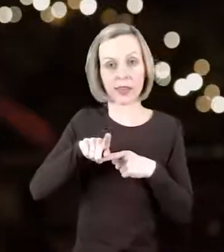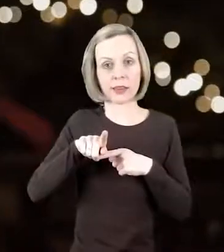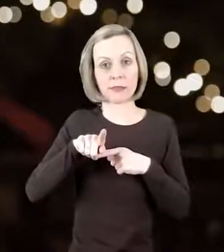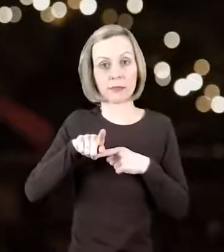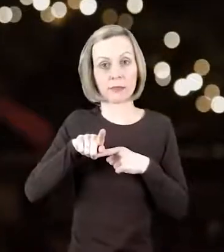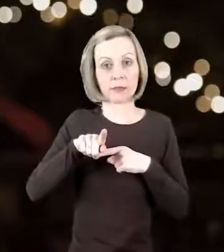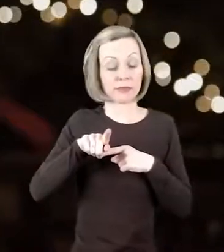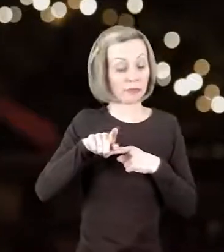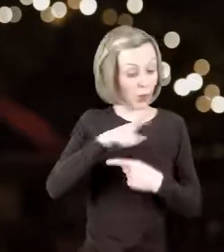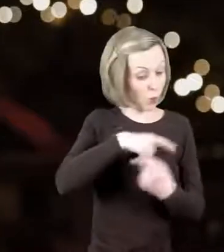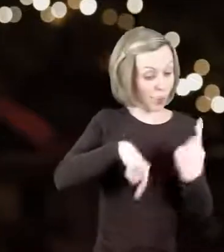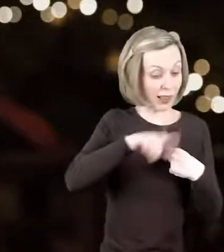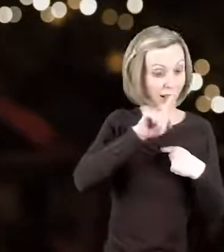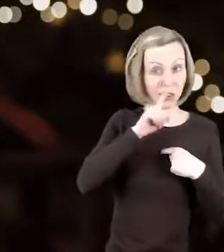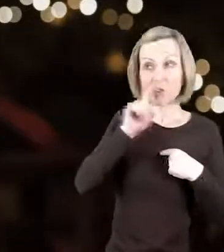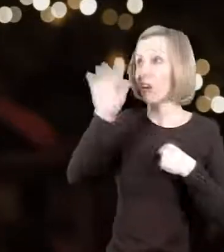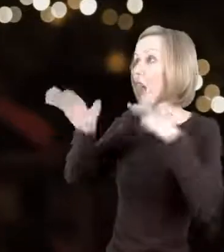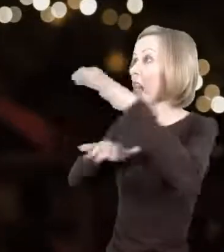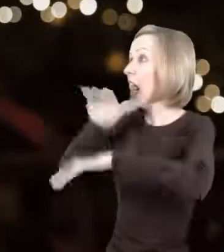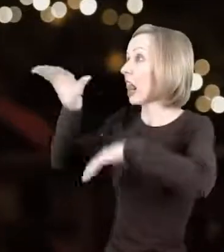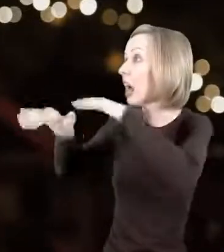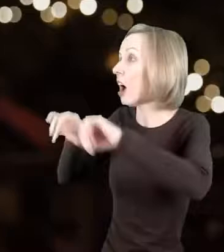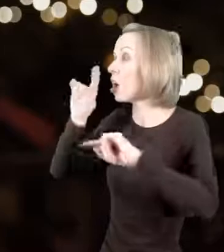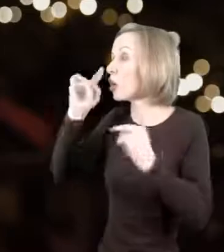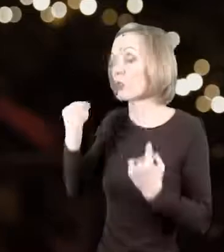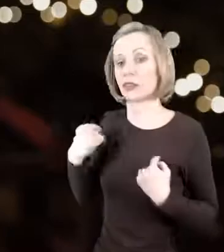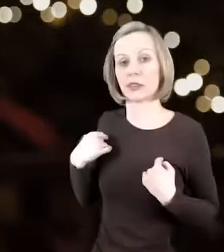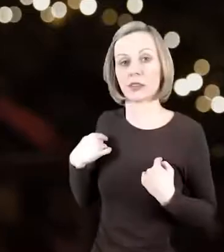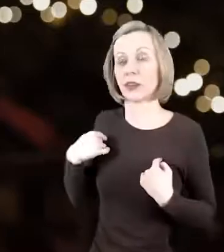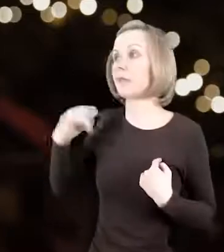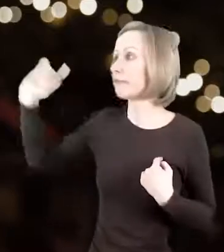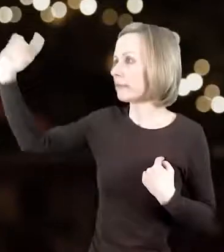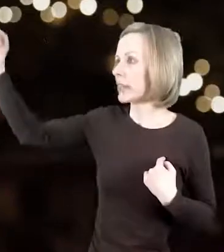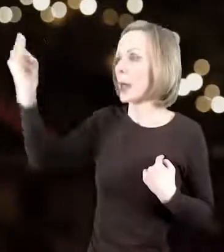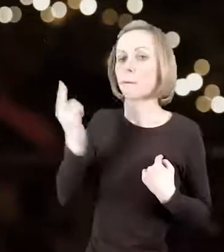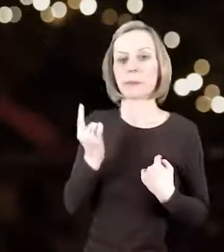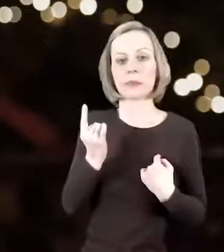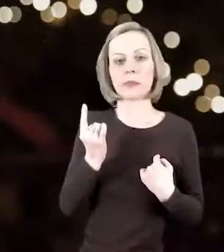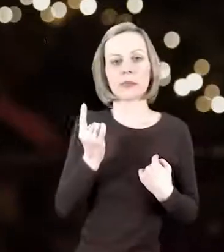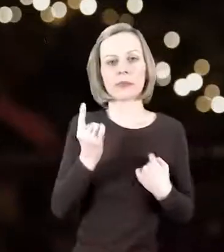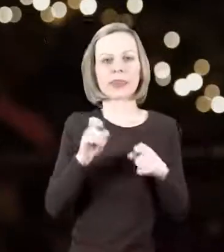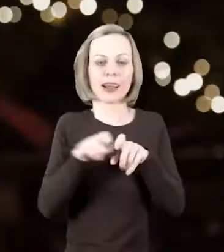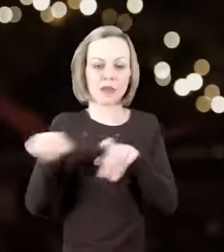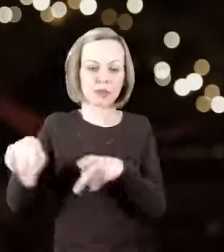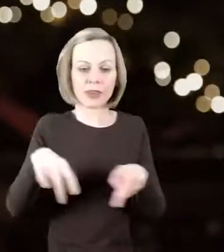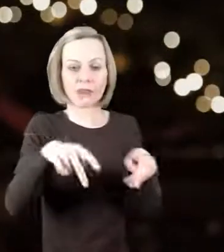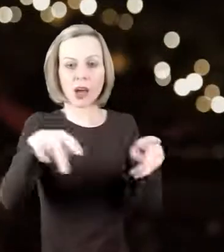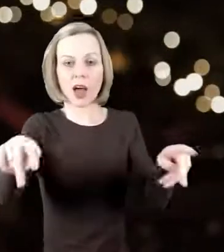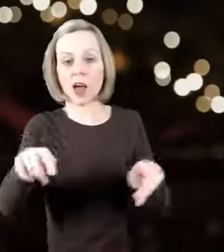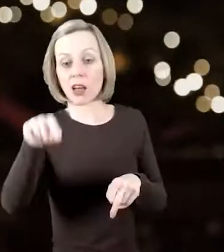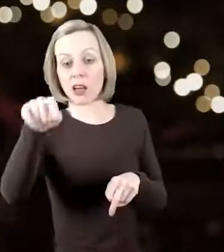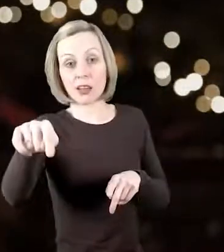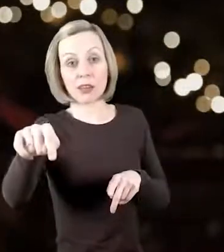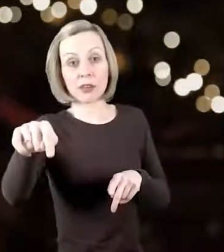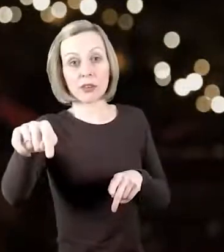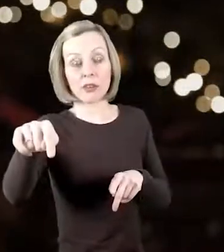God is with us. God has reached out to us because we couldn't reach out to him. The bridge